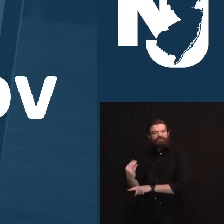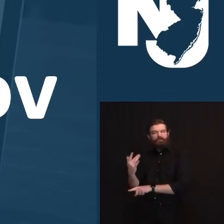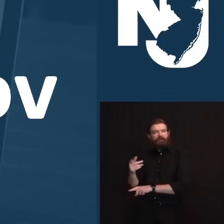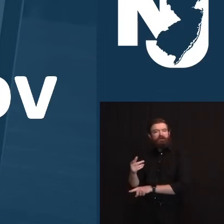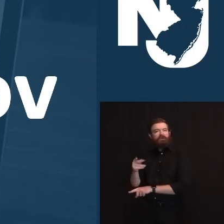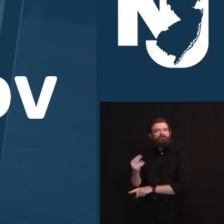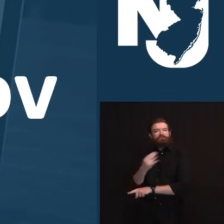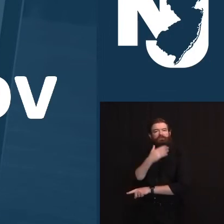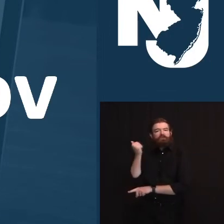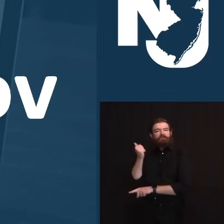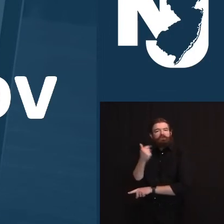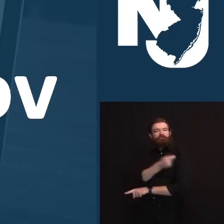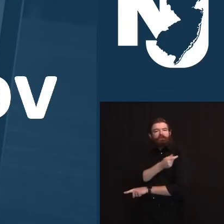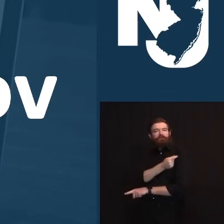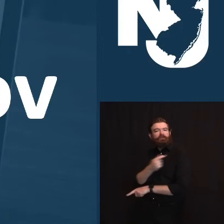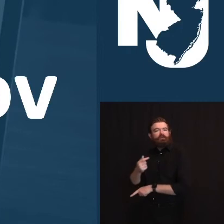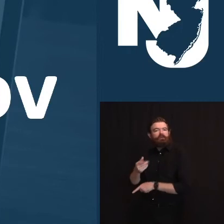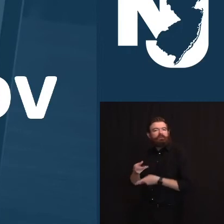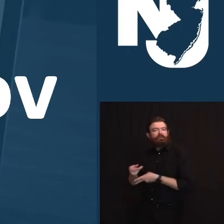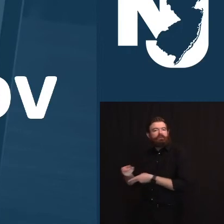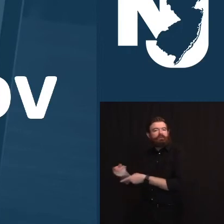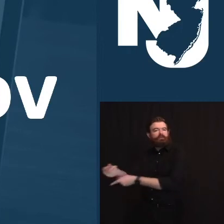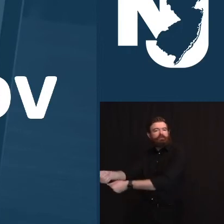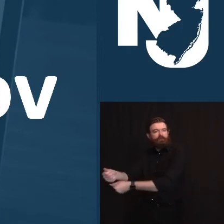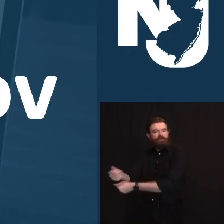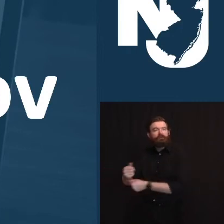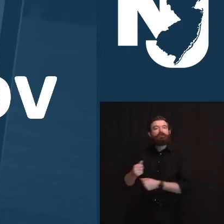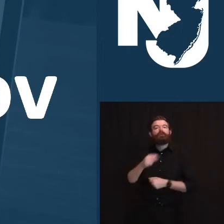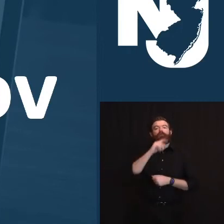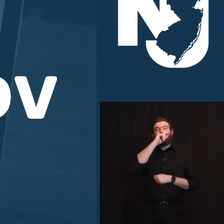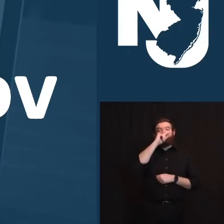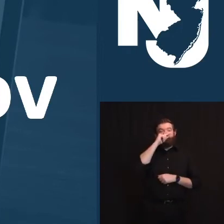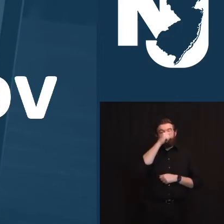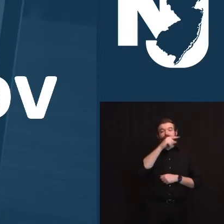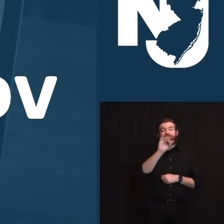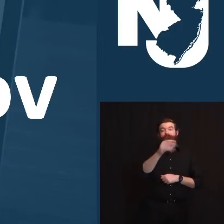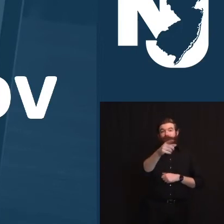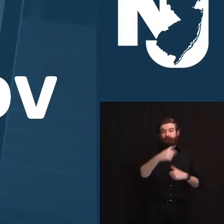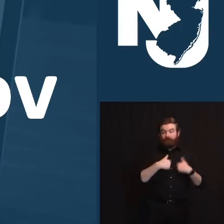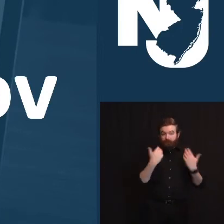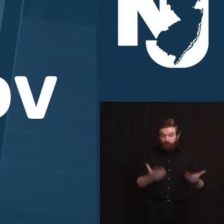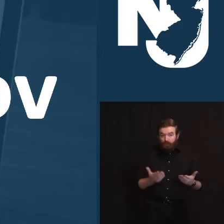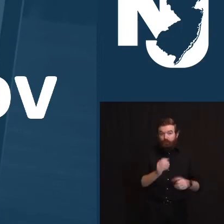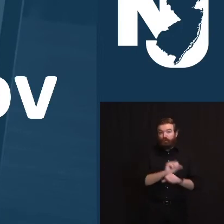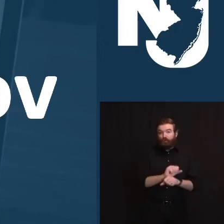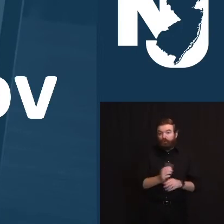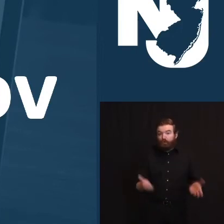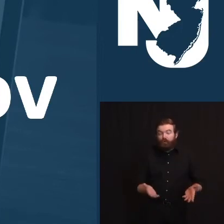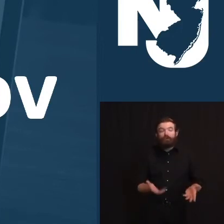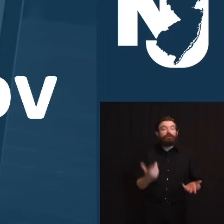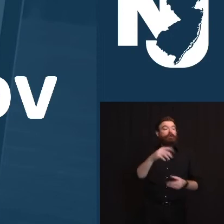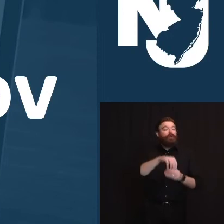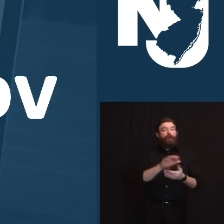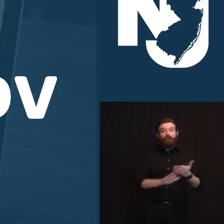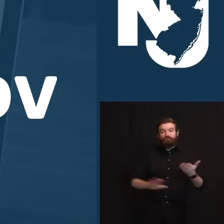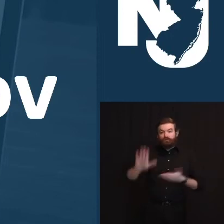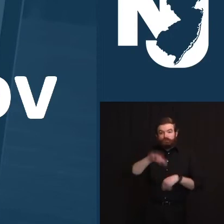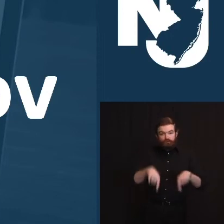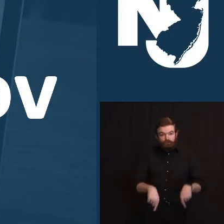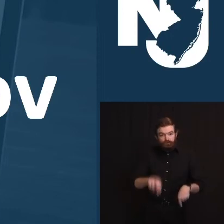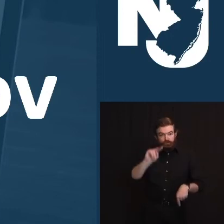get vaccinated in New Jersey if you live here, if you work here, or you study here. Otherwise, we love our brothers and sisters